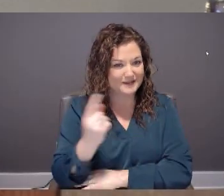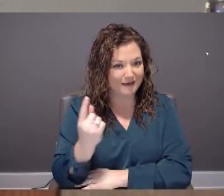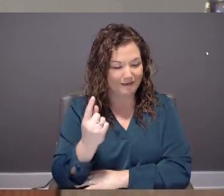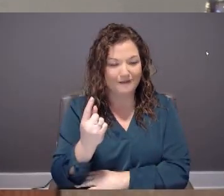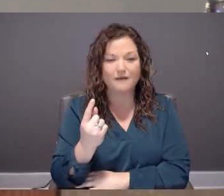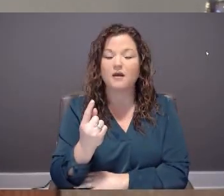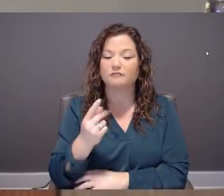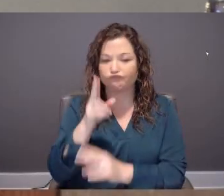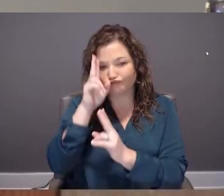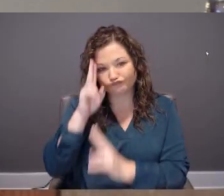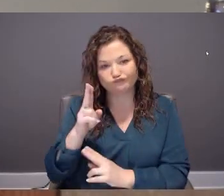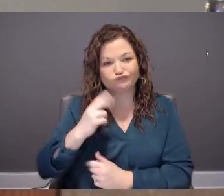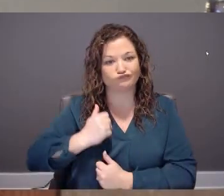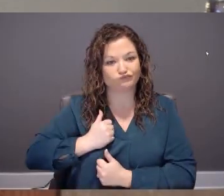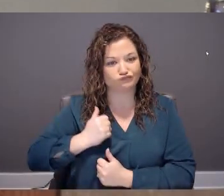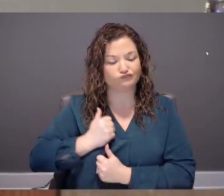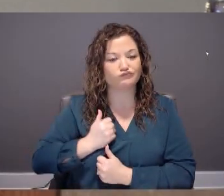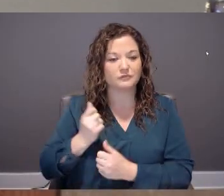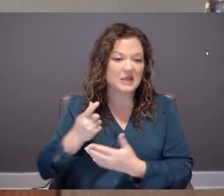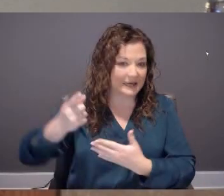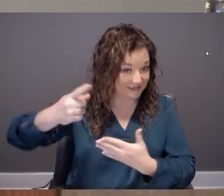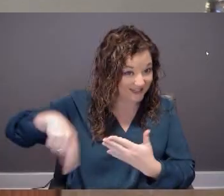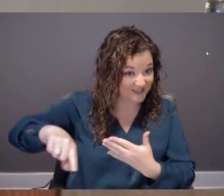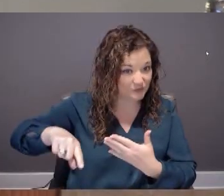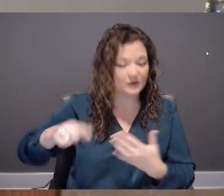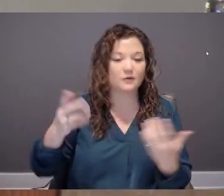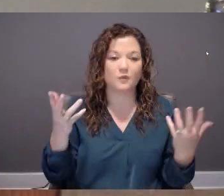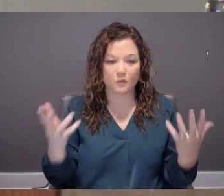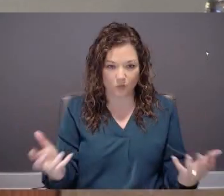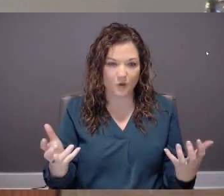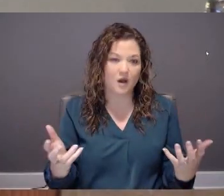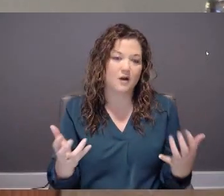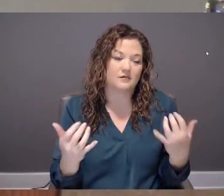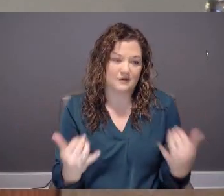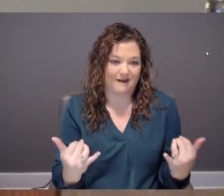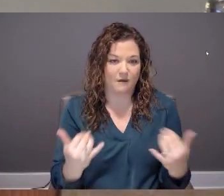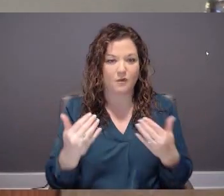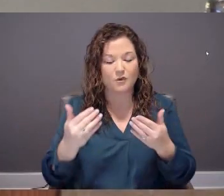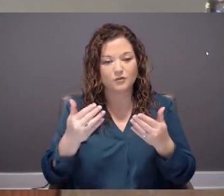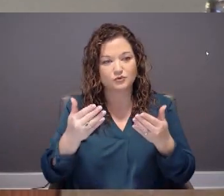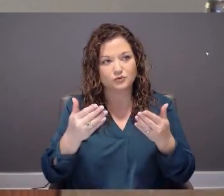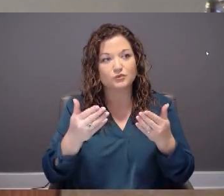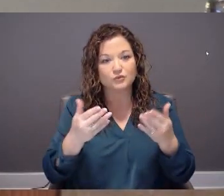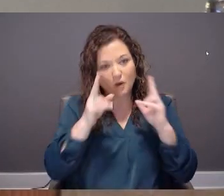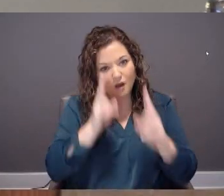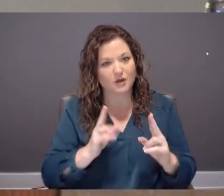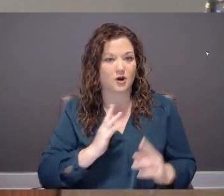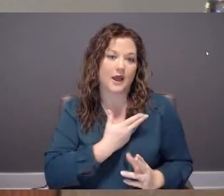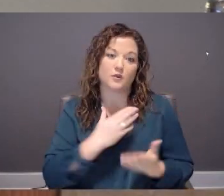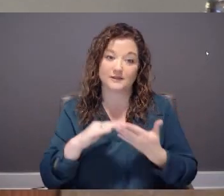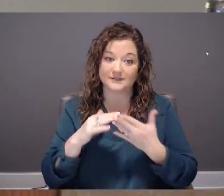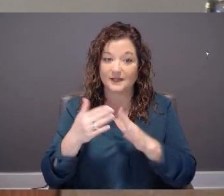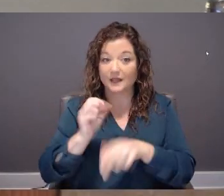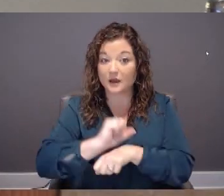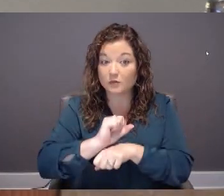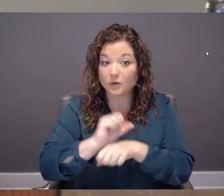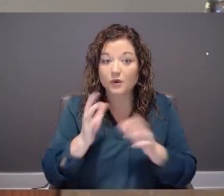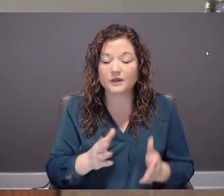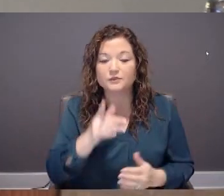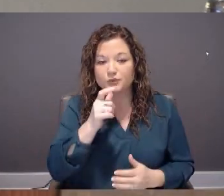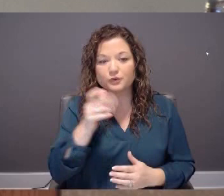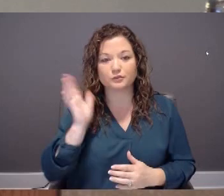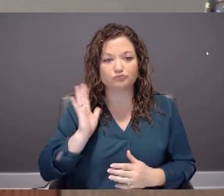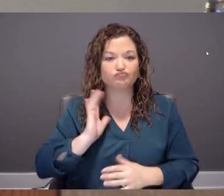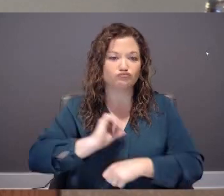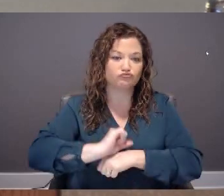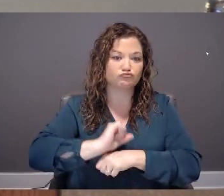we like to honor our city employees that served in the branches of military. And so we've got a few